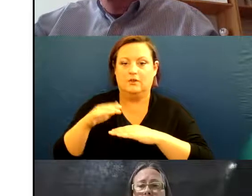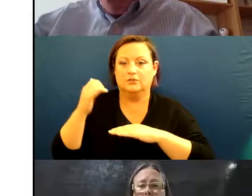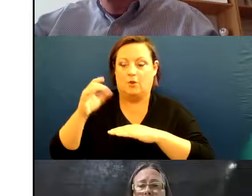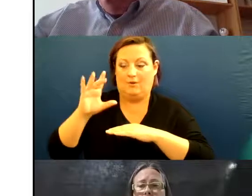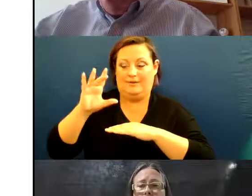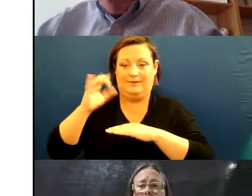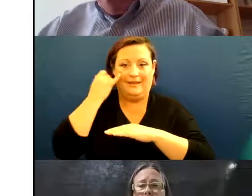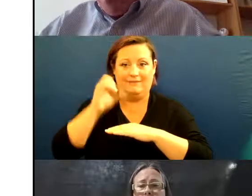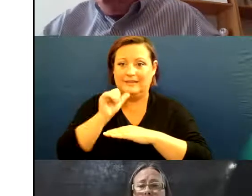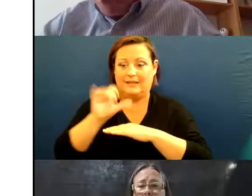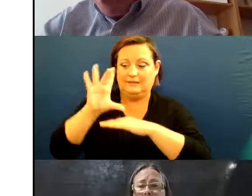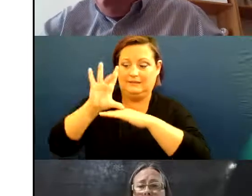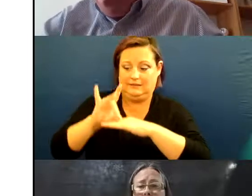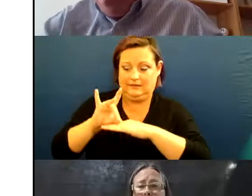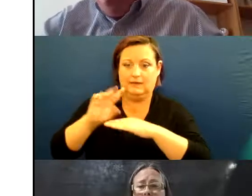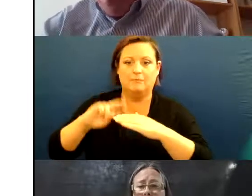from the dermis.